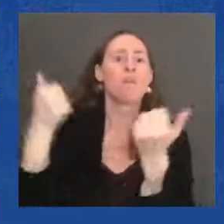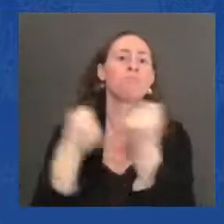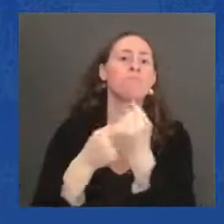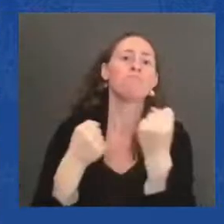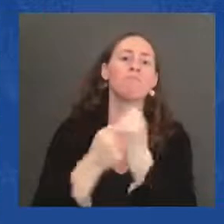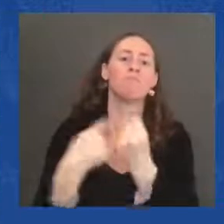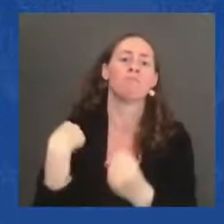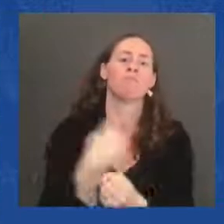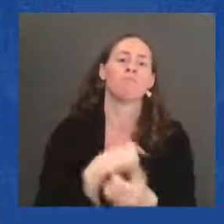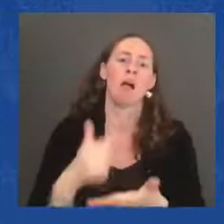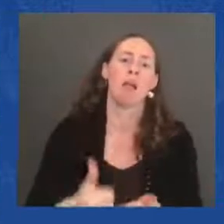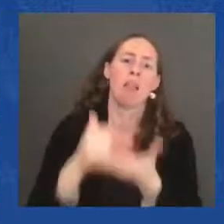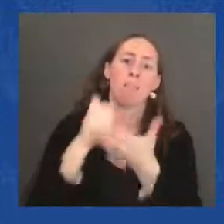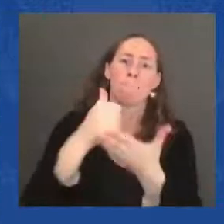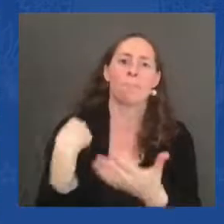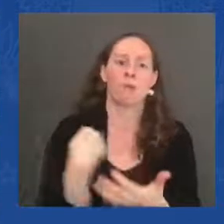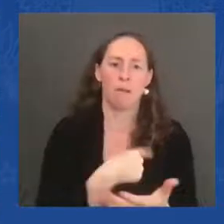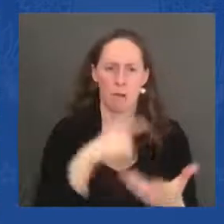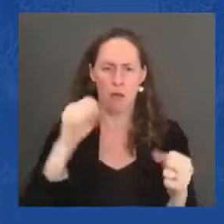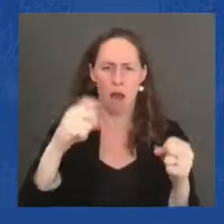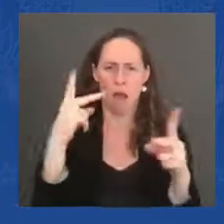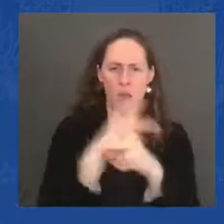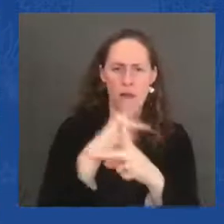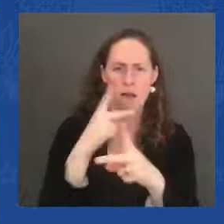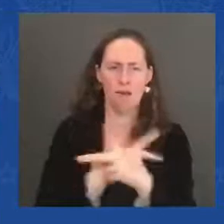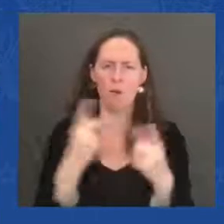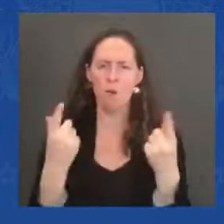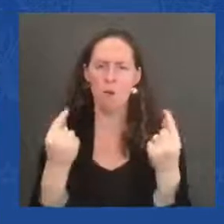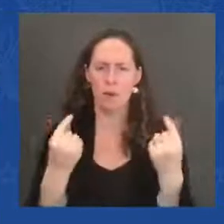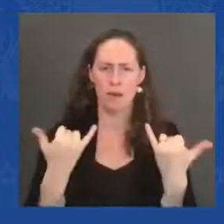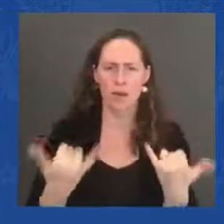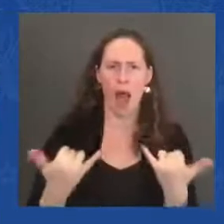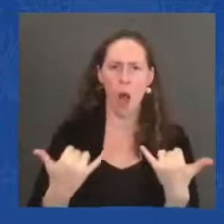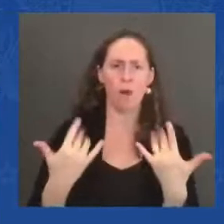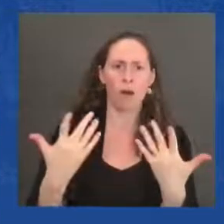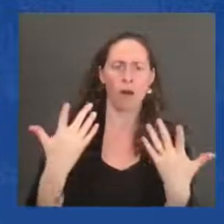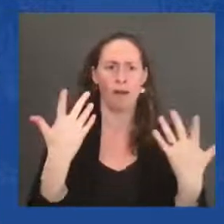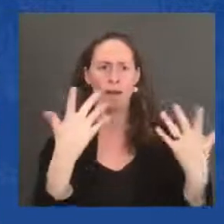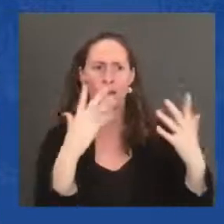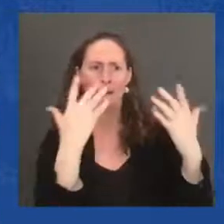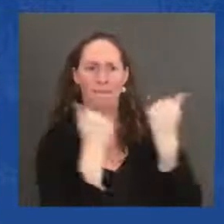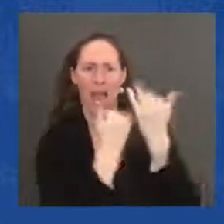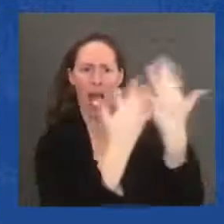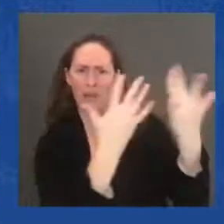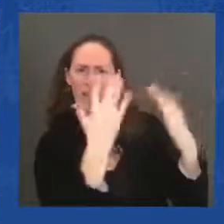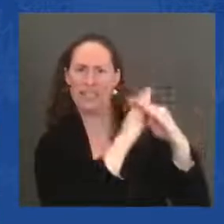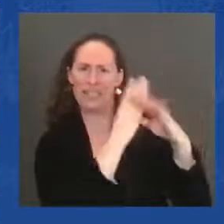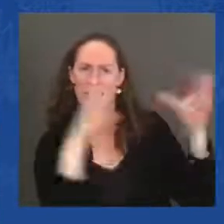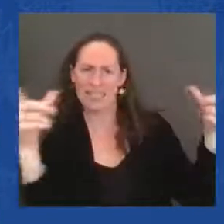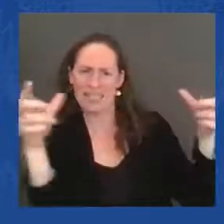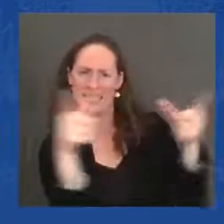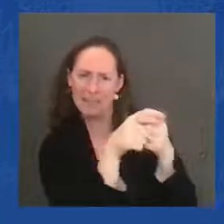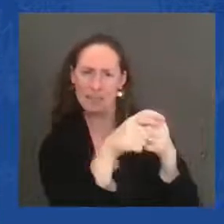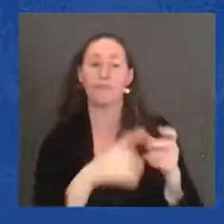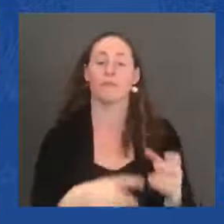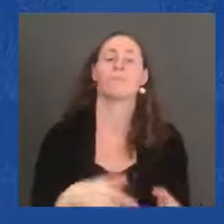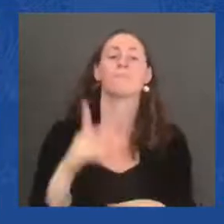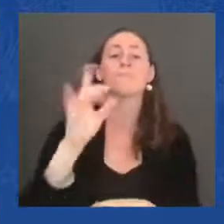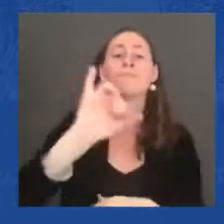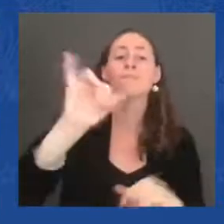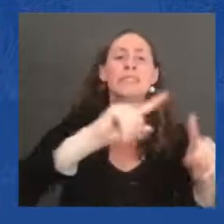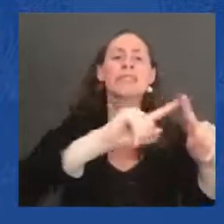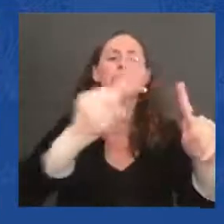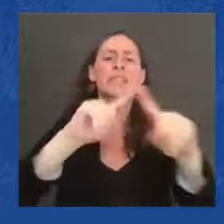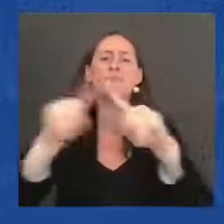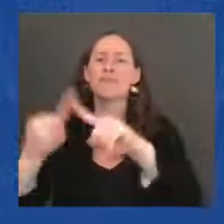work done by your agencies to, whether it's share stewardship or good neighbor, but we know about 1/3 of the